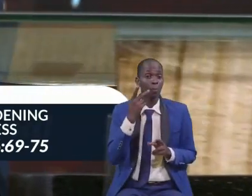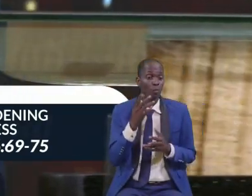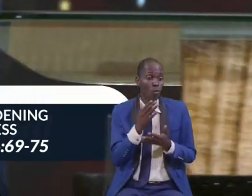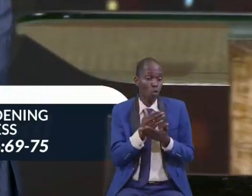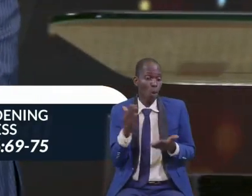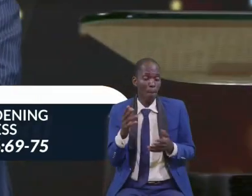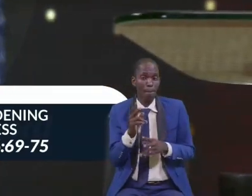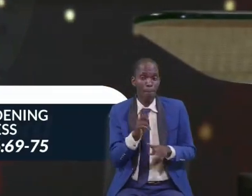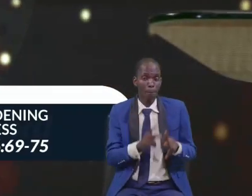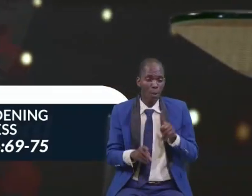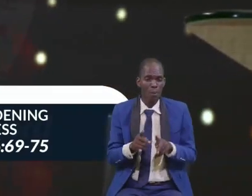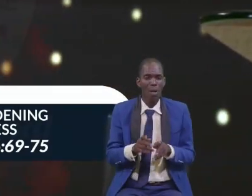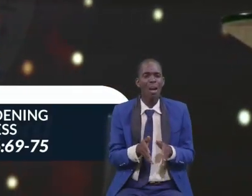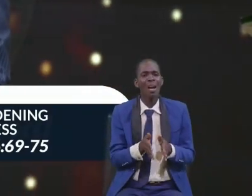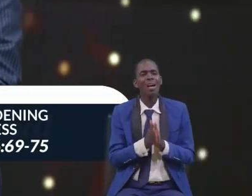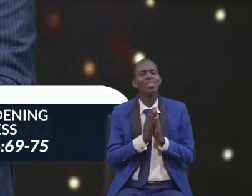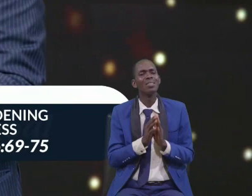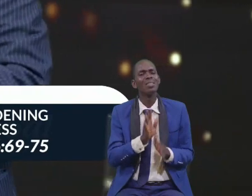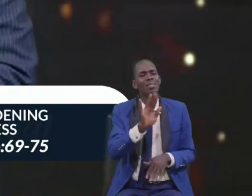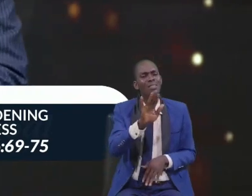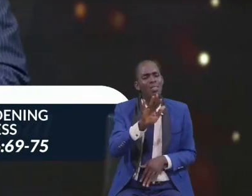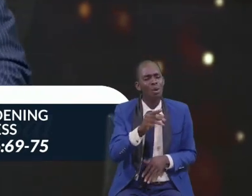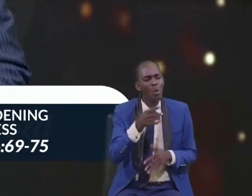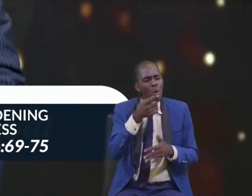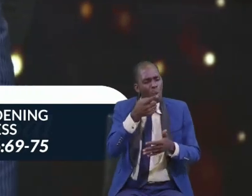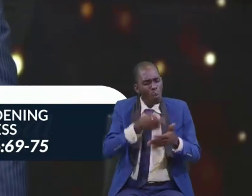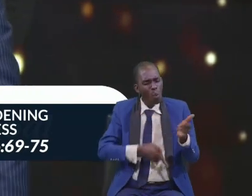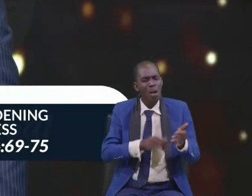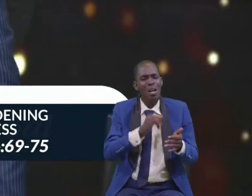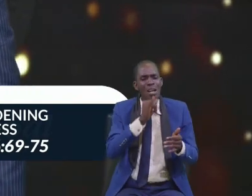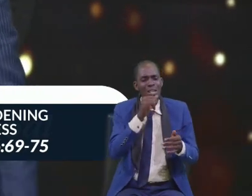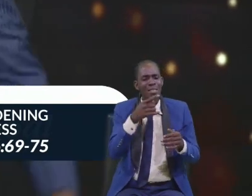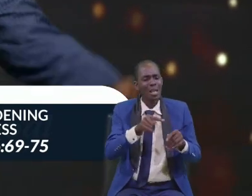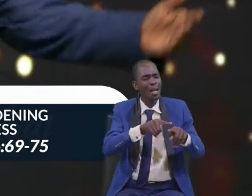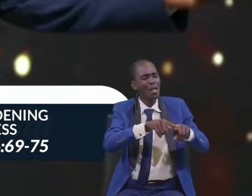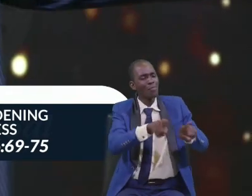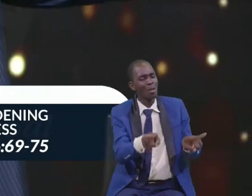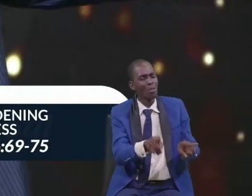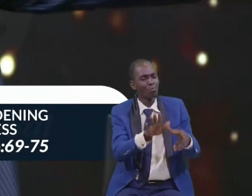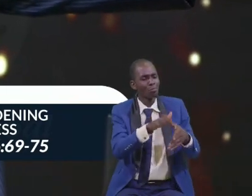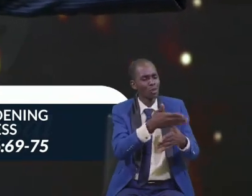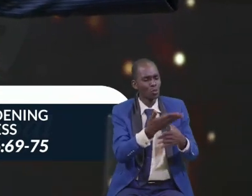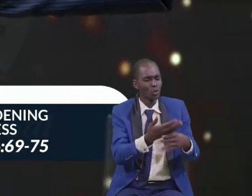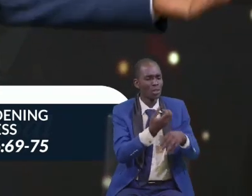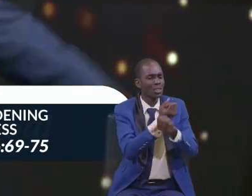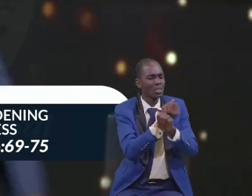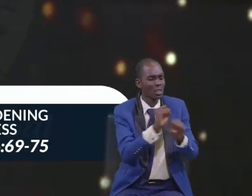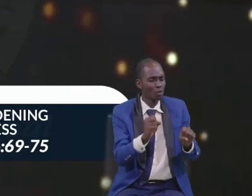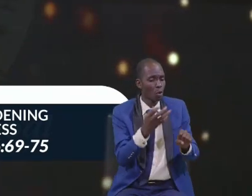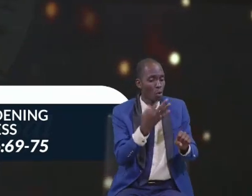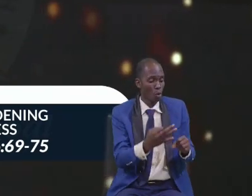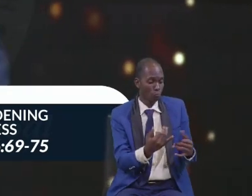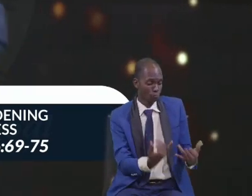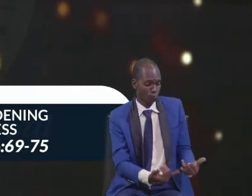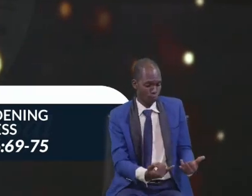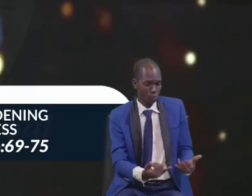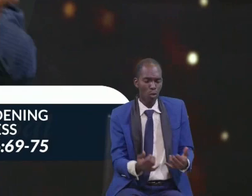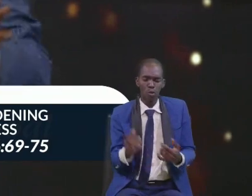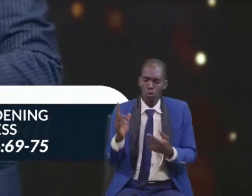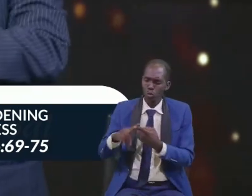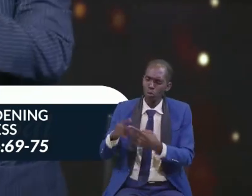ask, what's the difference between the so-called salvation of today and the salvation of